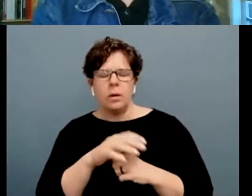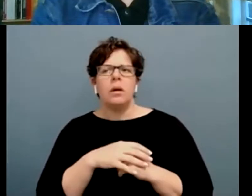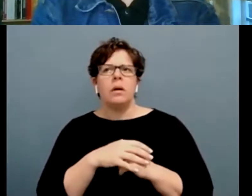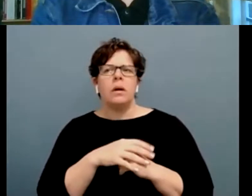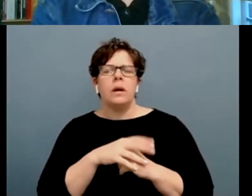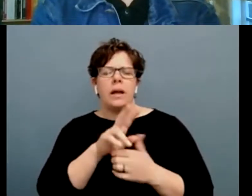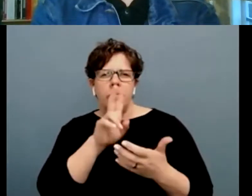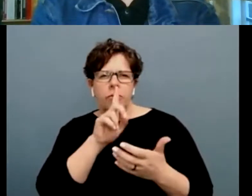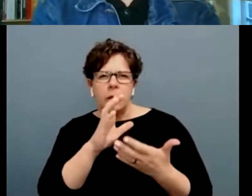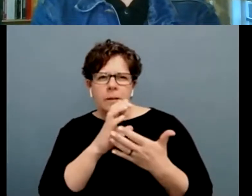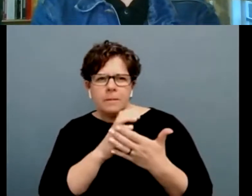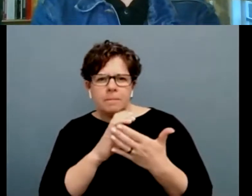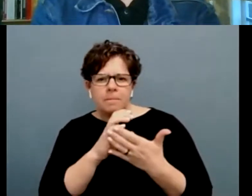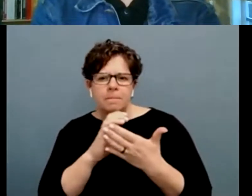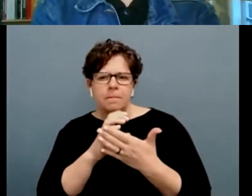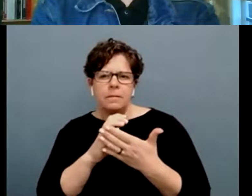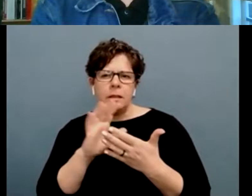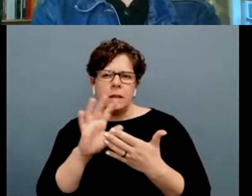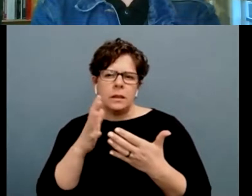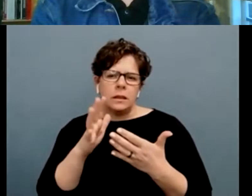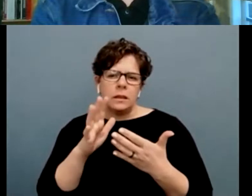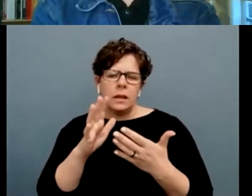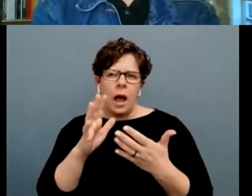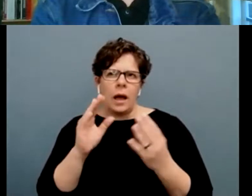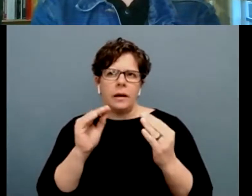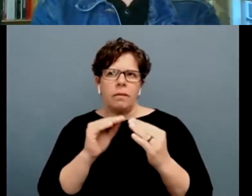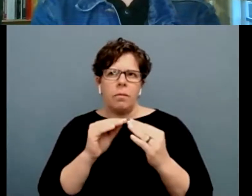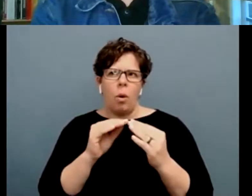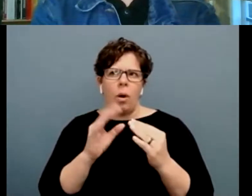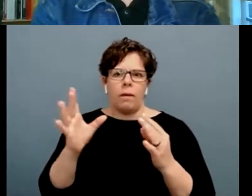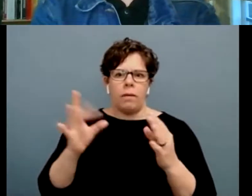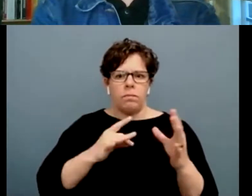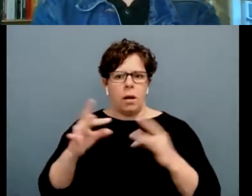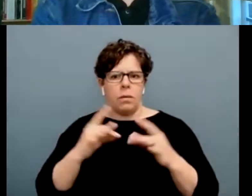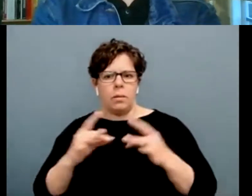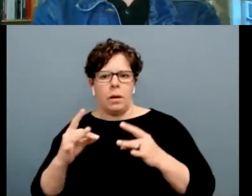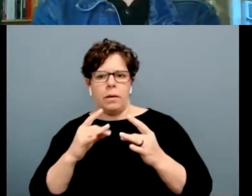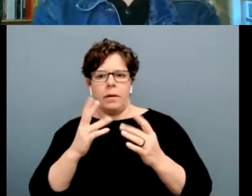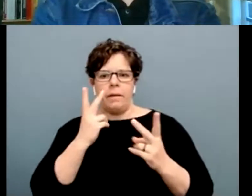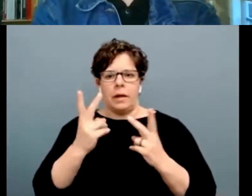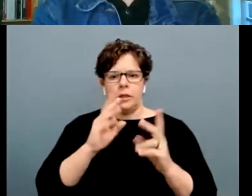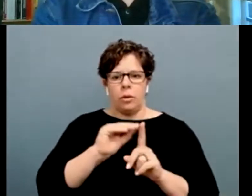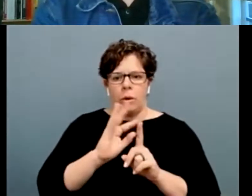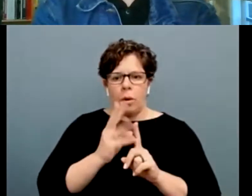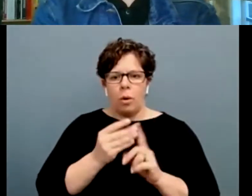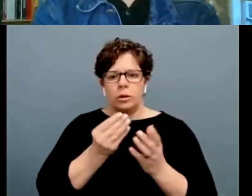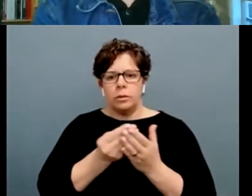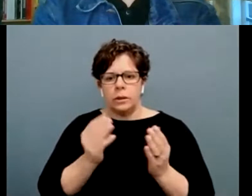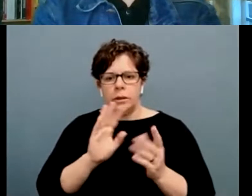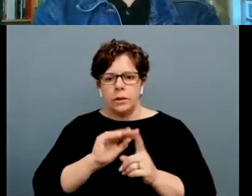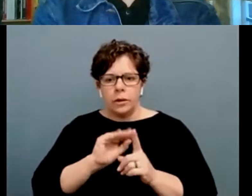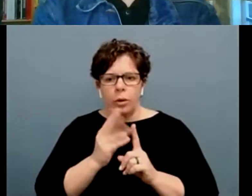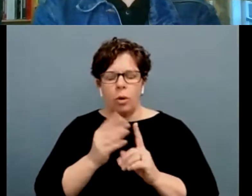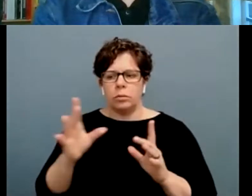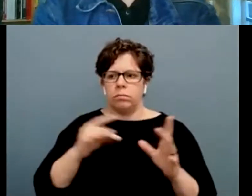kind of a sponge for the material culture, the visual culture. There's